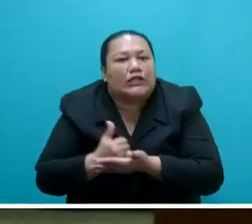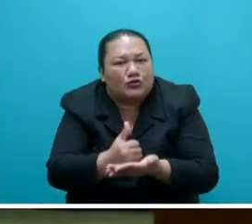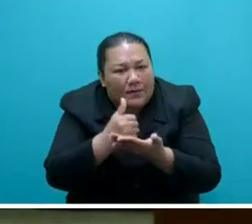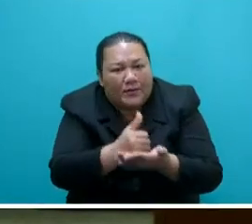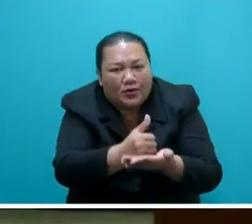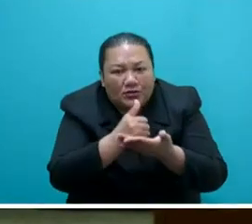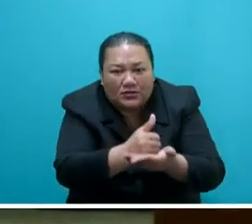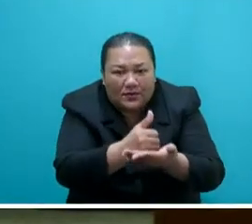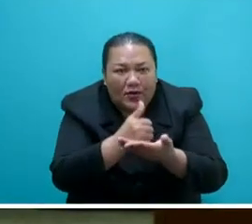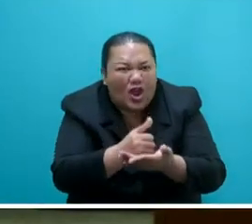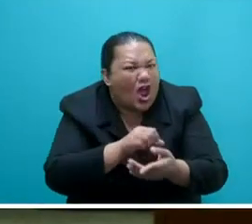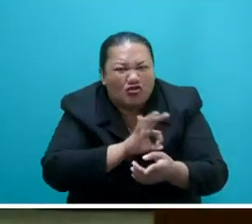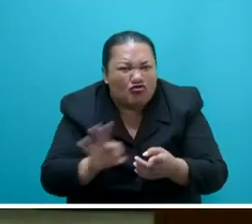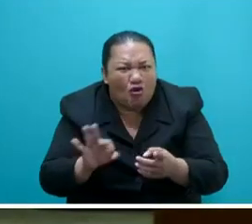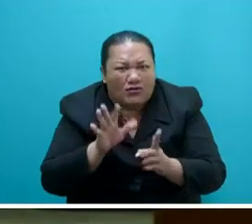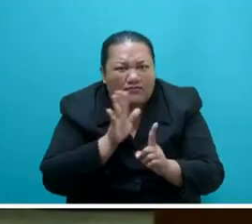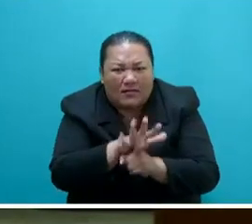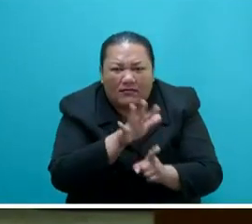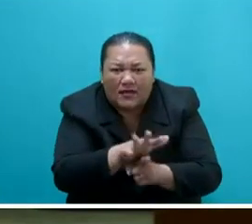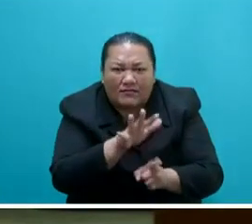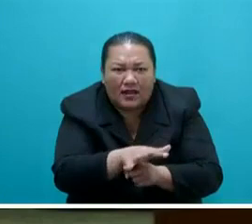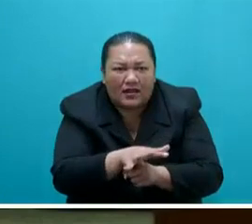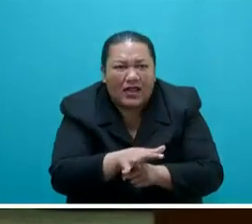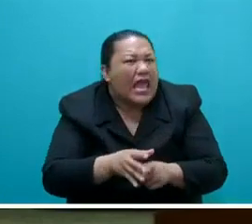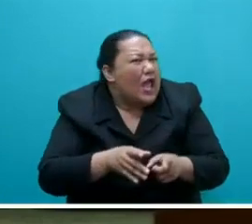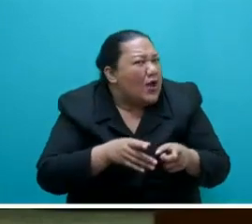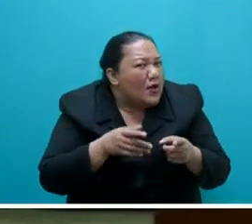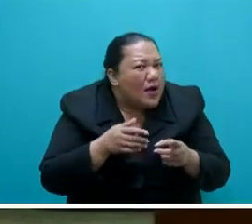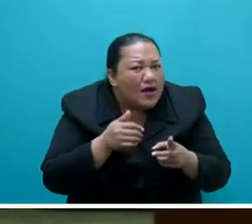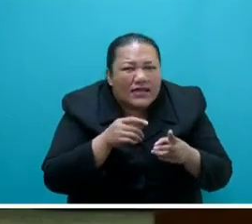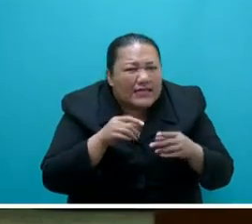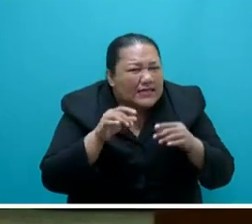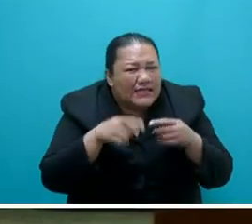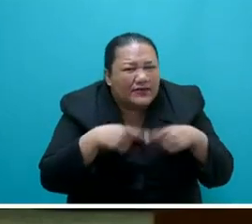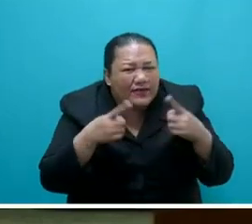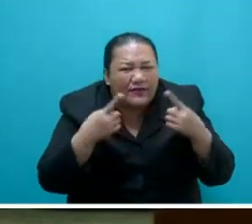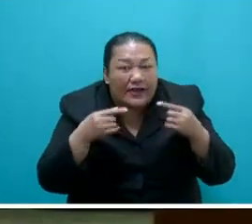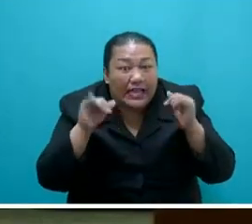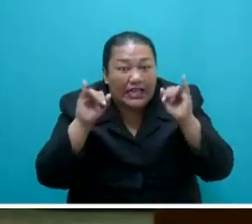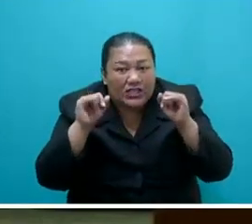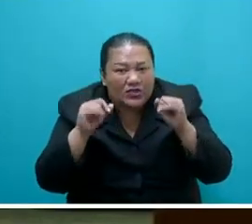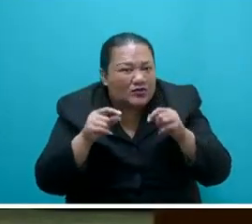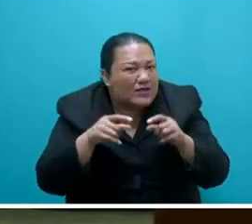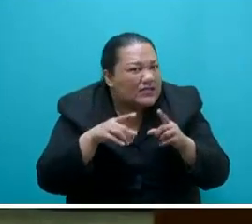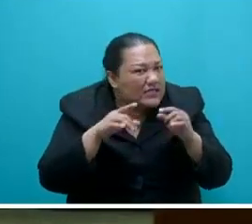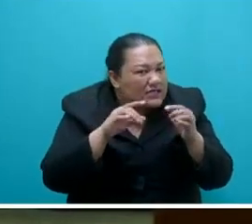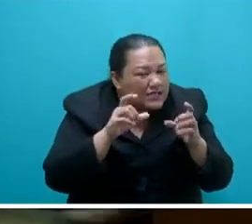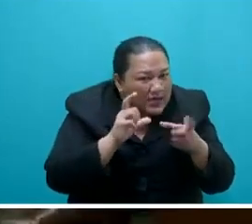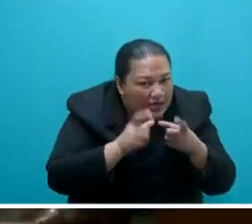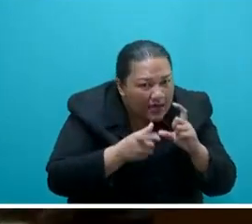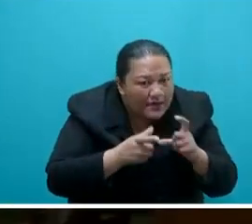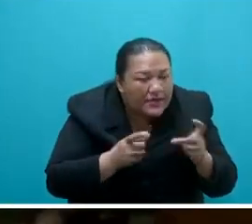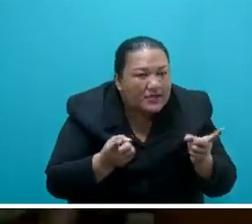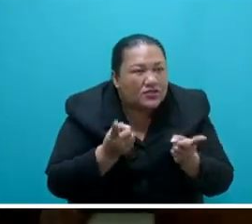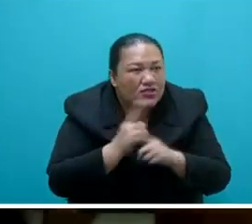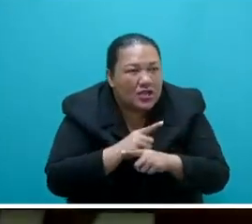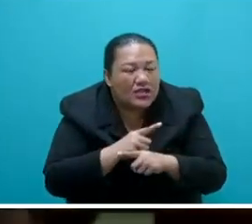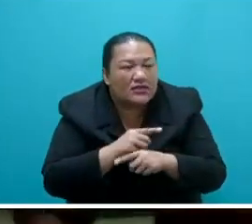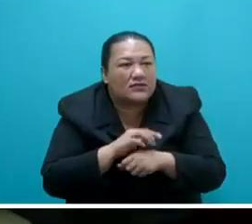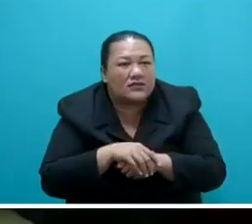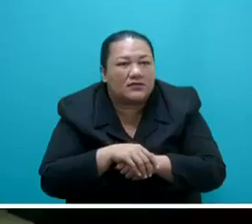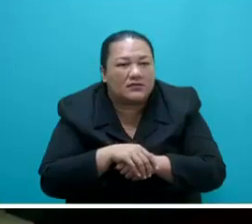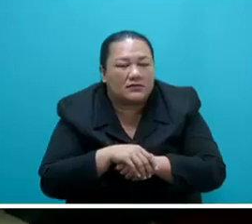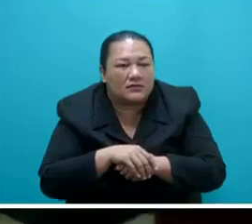action on climate change. We hold total and irrevocable ownership over nearly all of the land in the